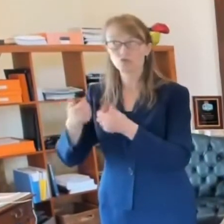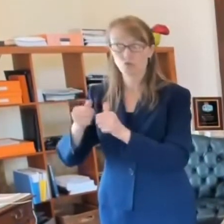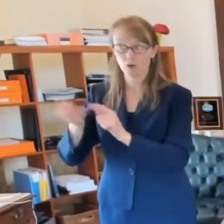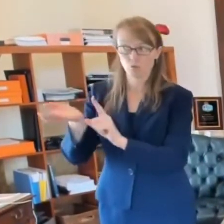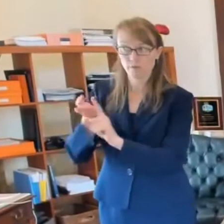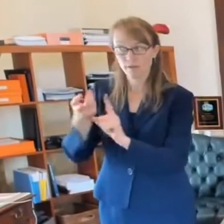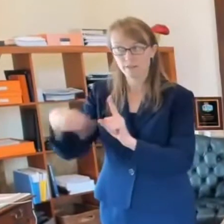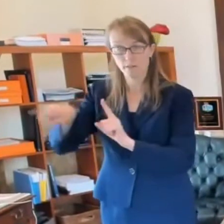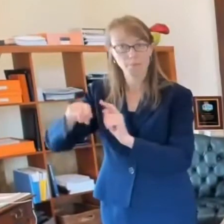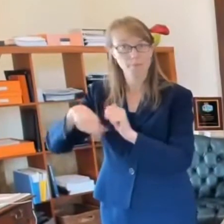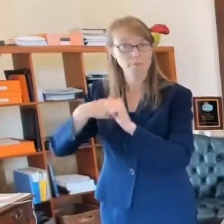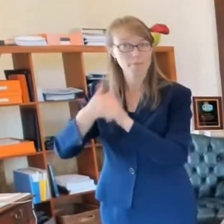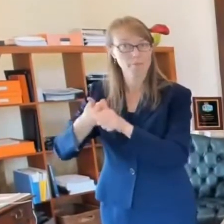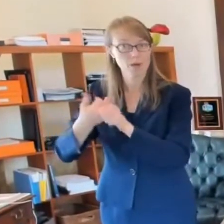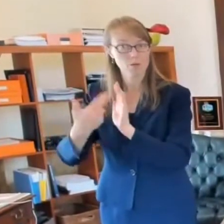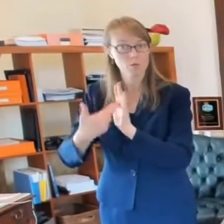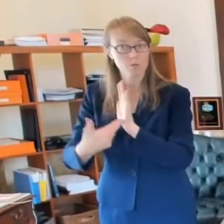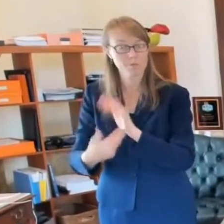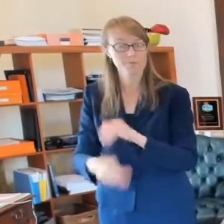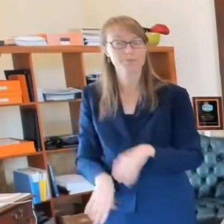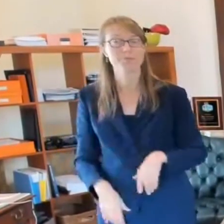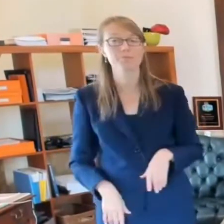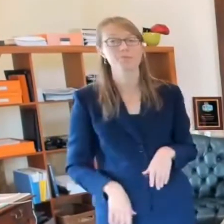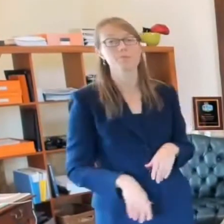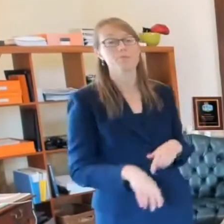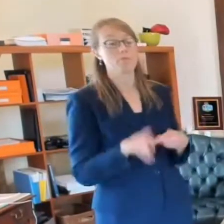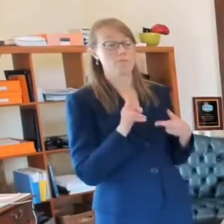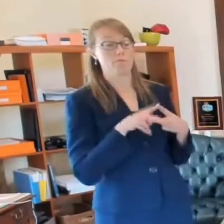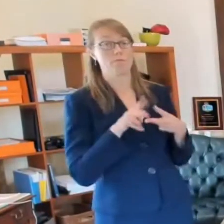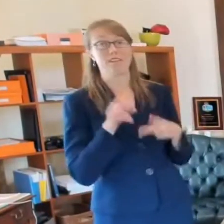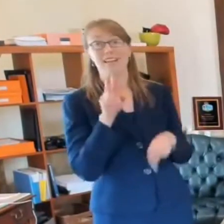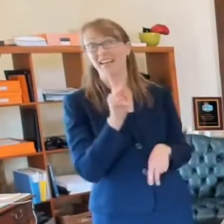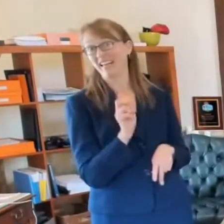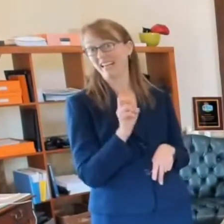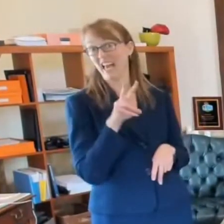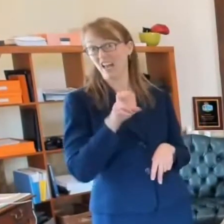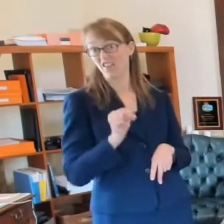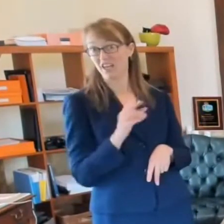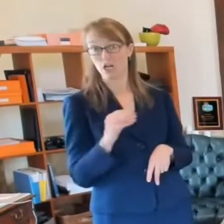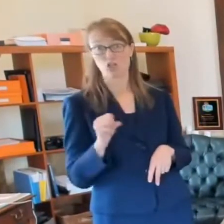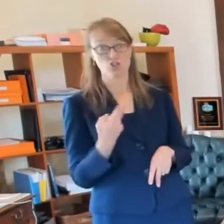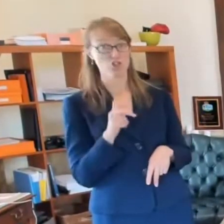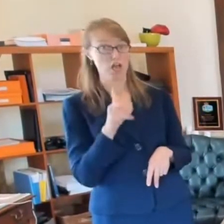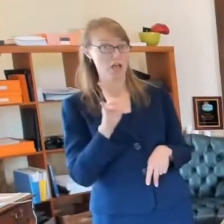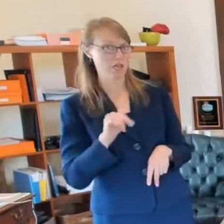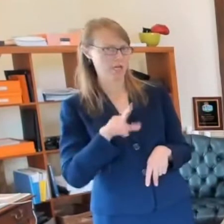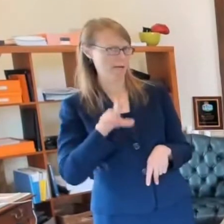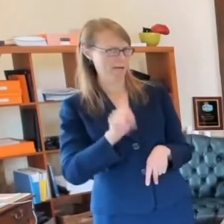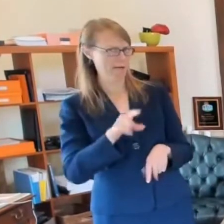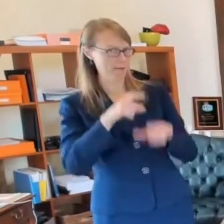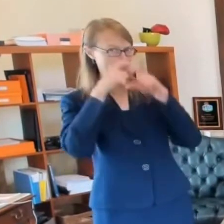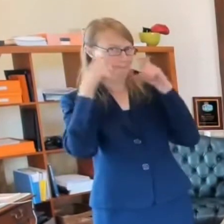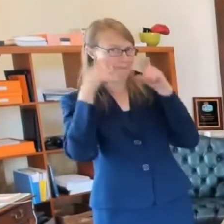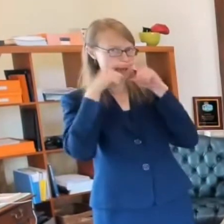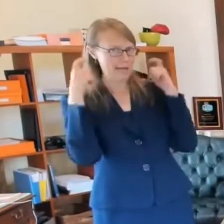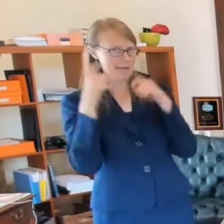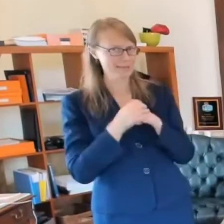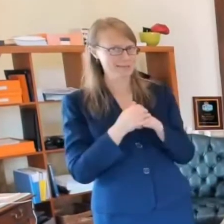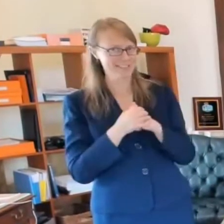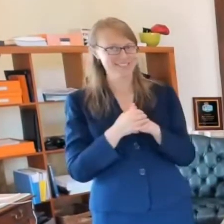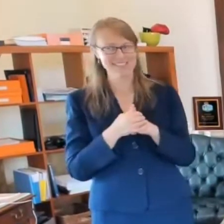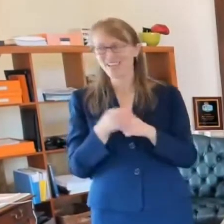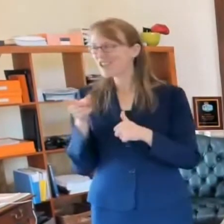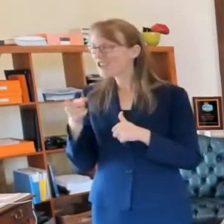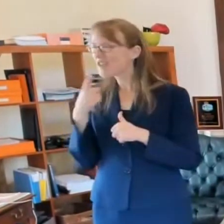compliance. Kevin and Shelley have questions about masks. Mary, you tell people to wear the dang